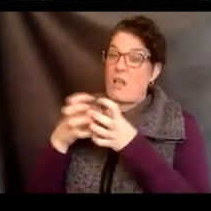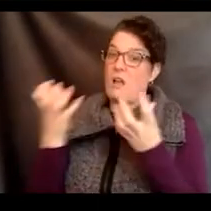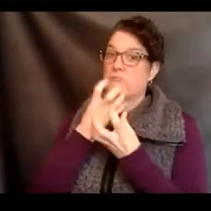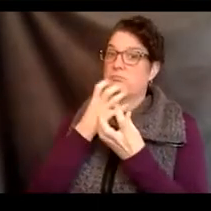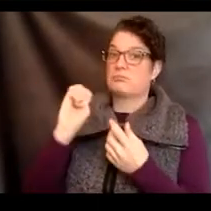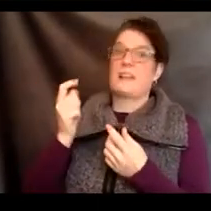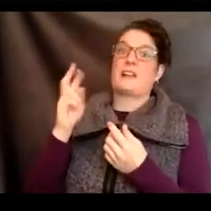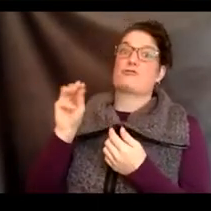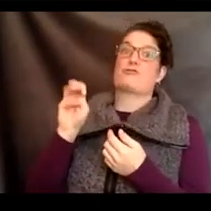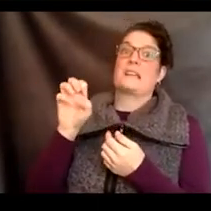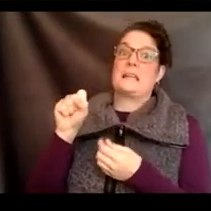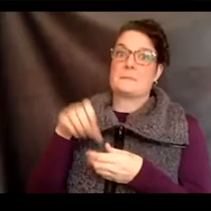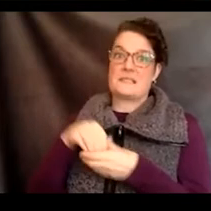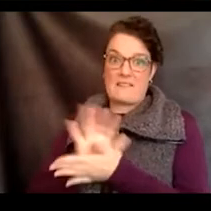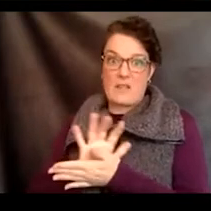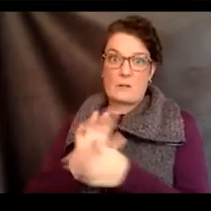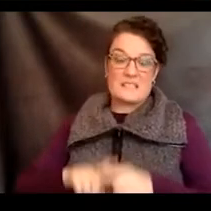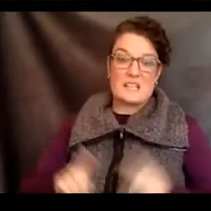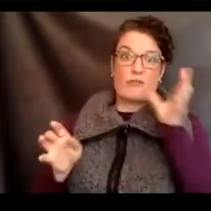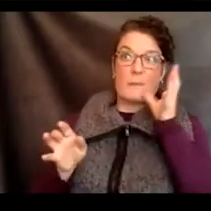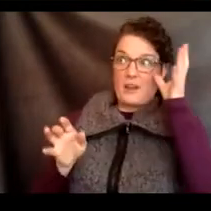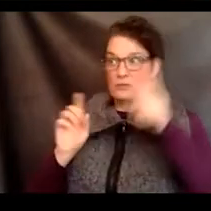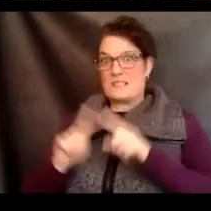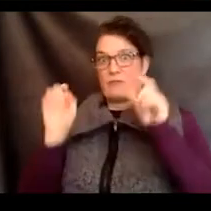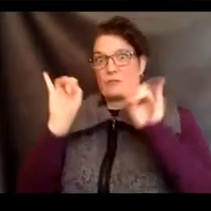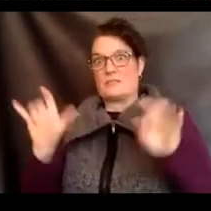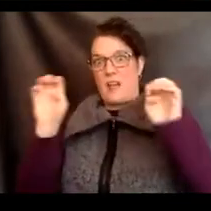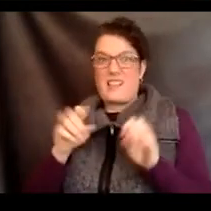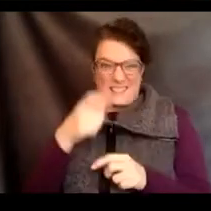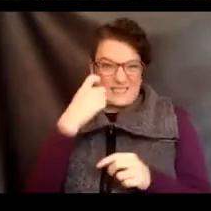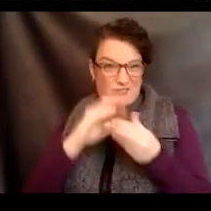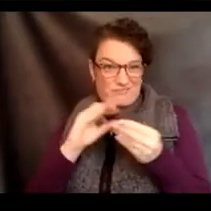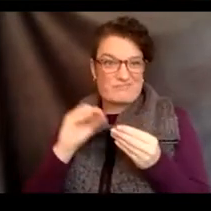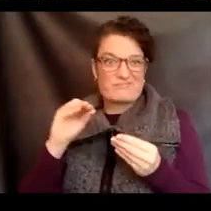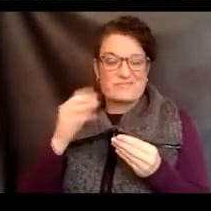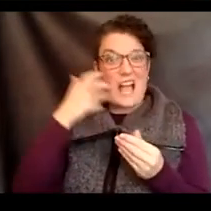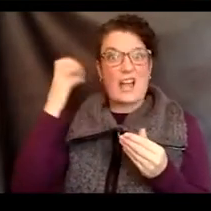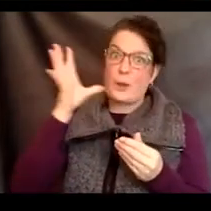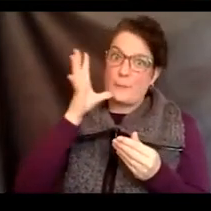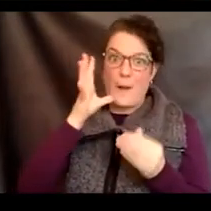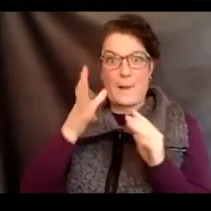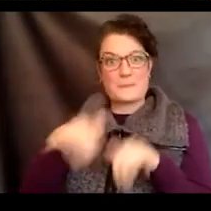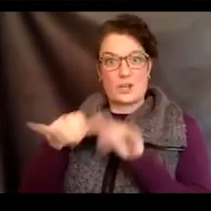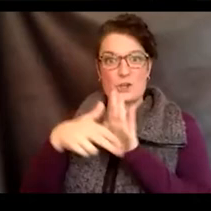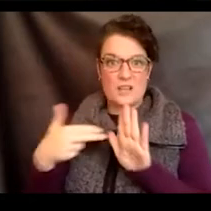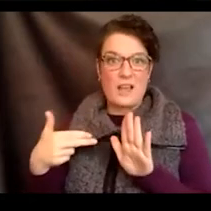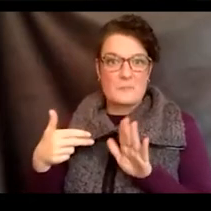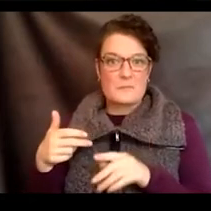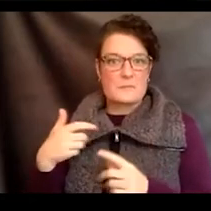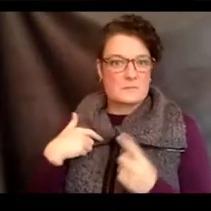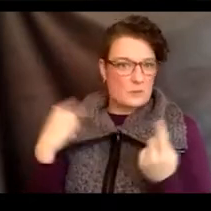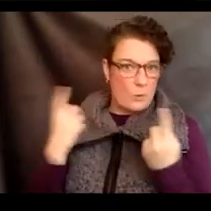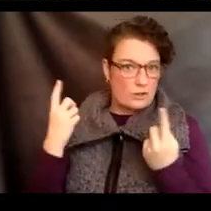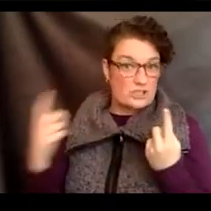different parents with different parenting styles. And you were just talking, Debbie, of course, you know, about the tiger mom, you know, stereotype. You know, so I'm wondering, you know,